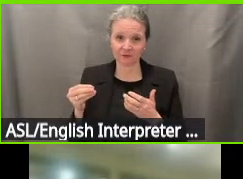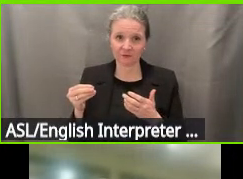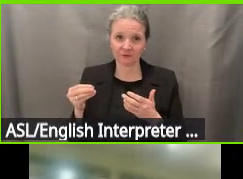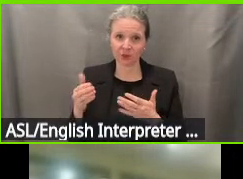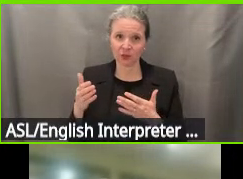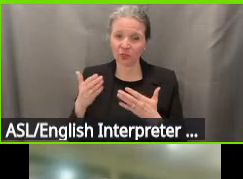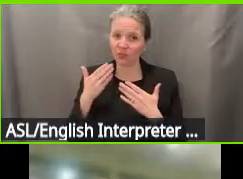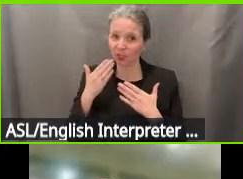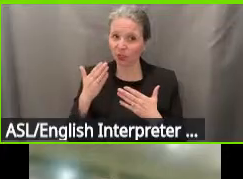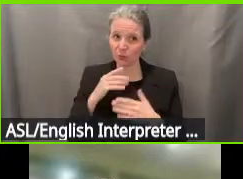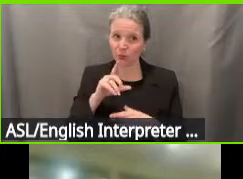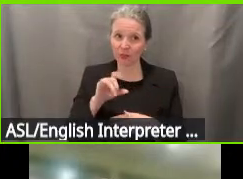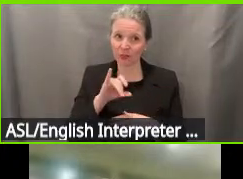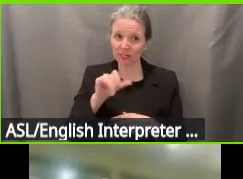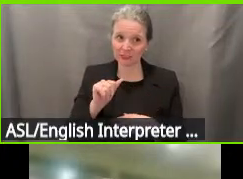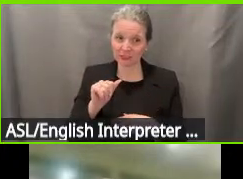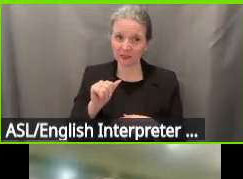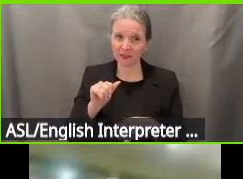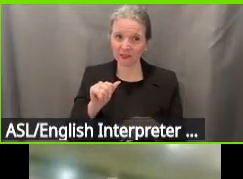thanks Lisa